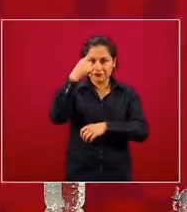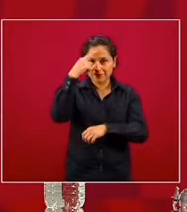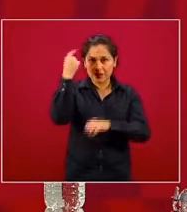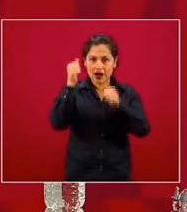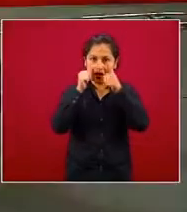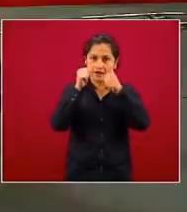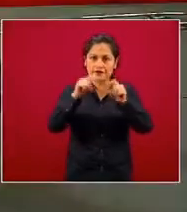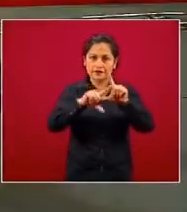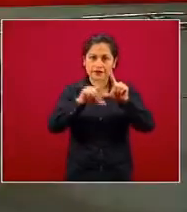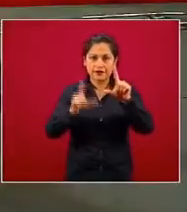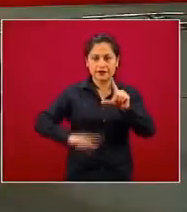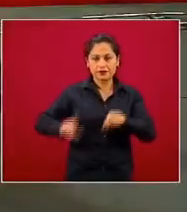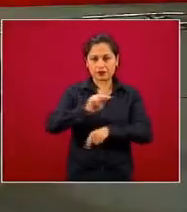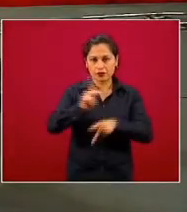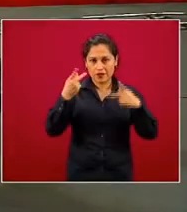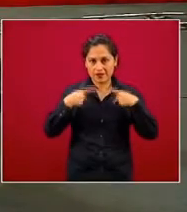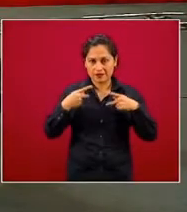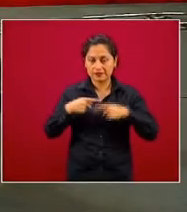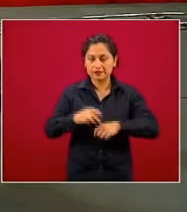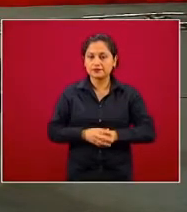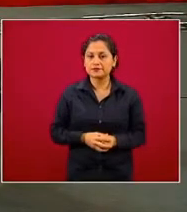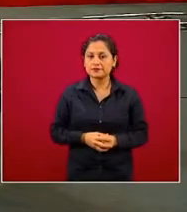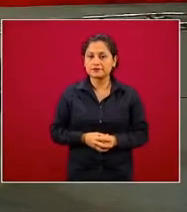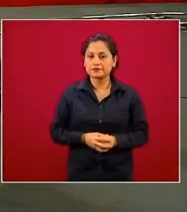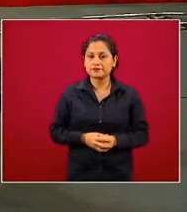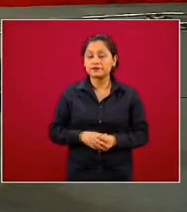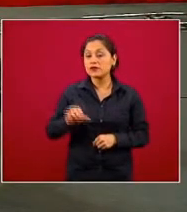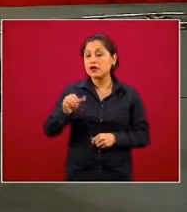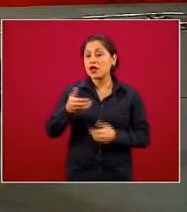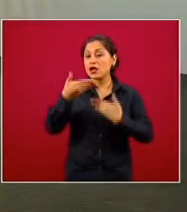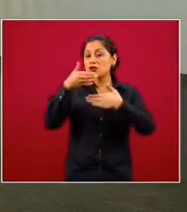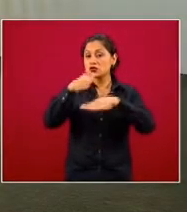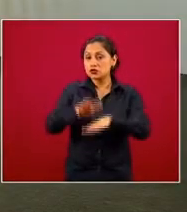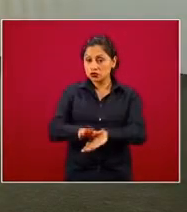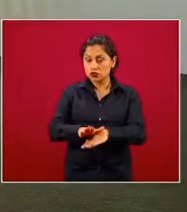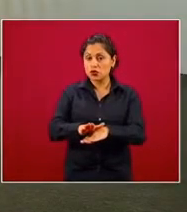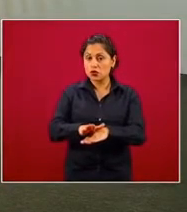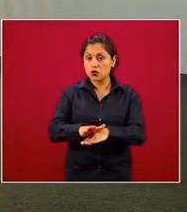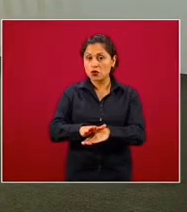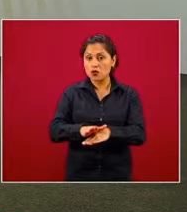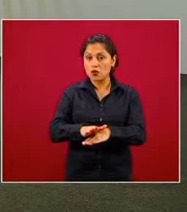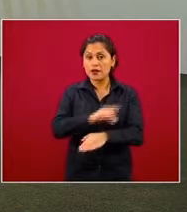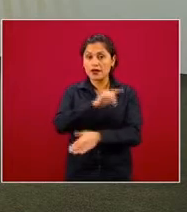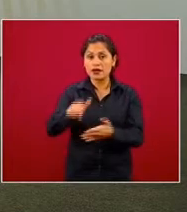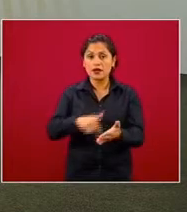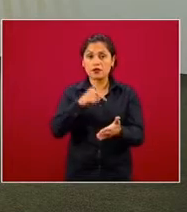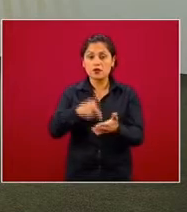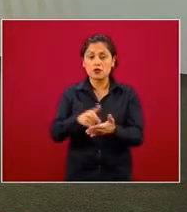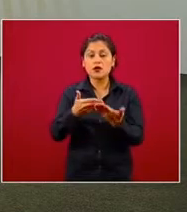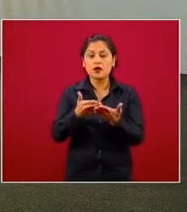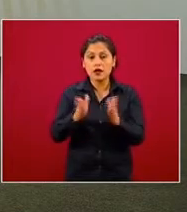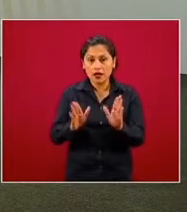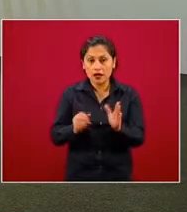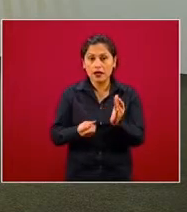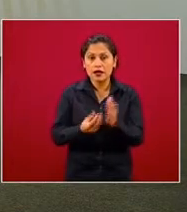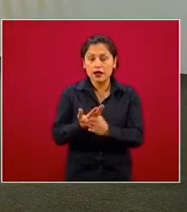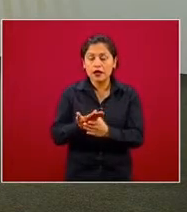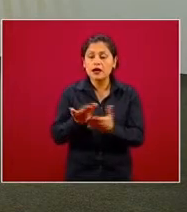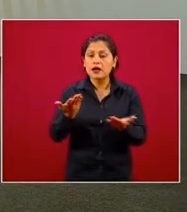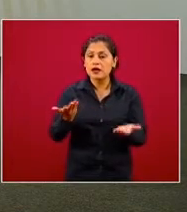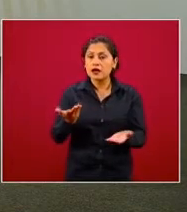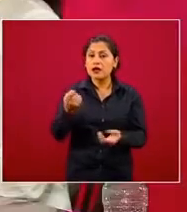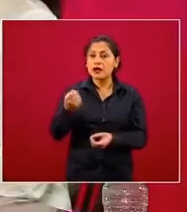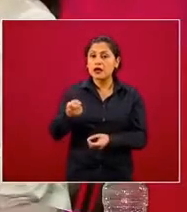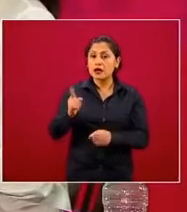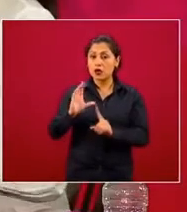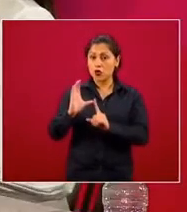citizenship. ciudadanía. En el caso de la apertura, hay un There's comité del also a gobierno, en esto committee también hay coordinación, hay un